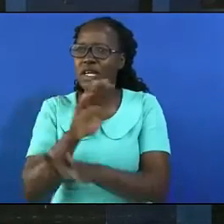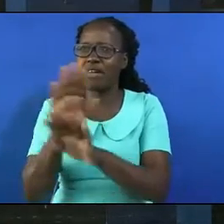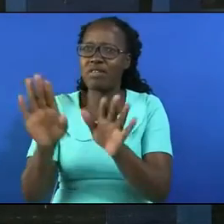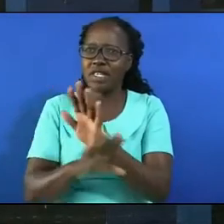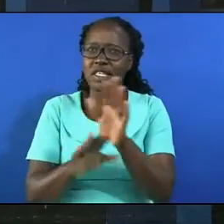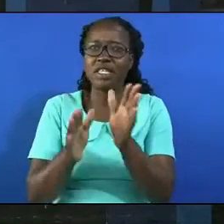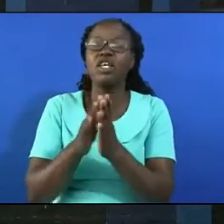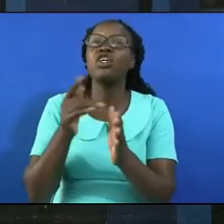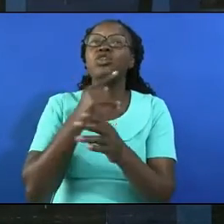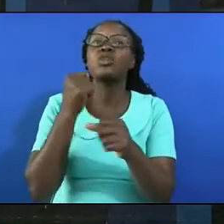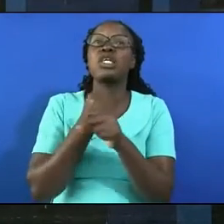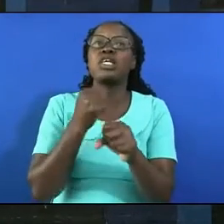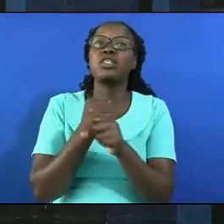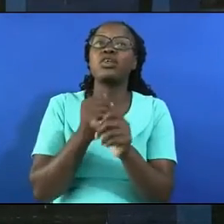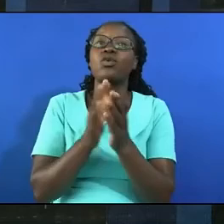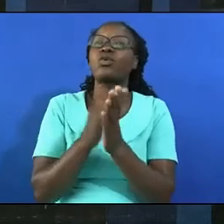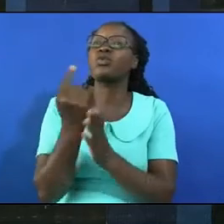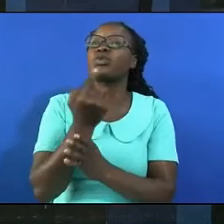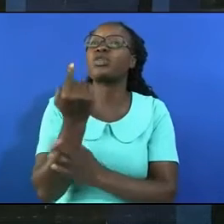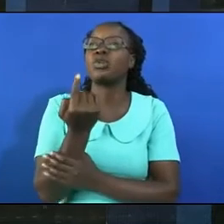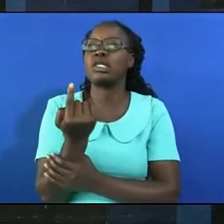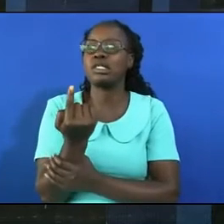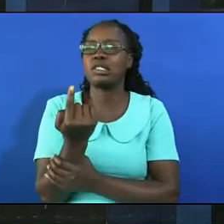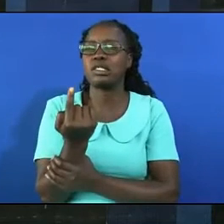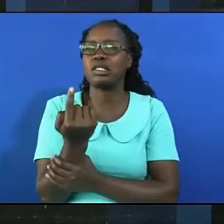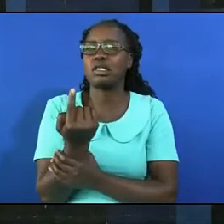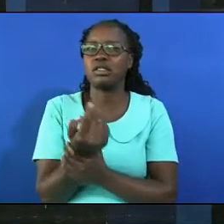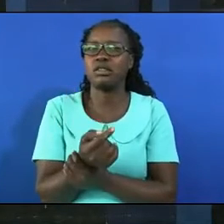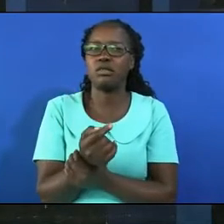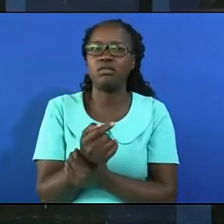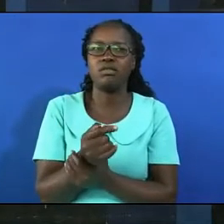you say and do with your singleness.